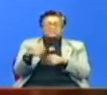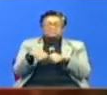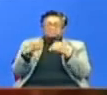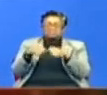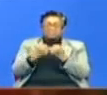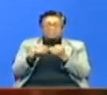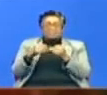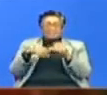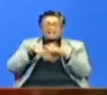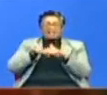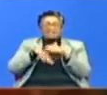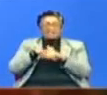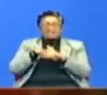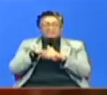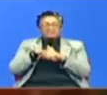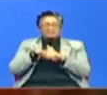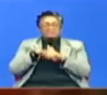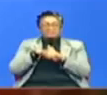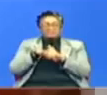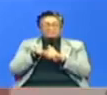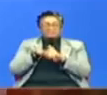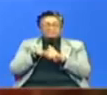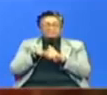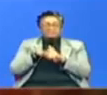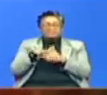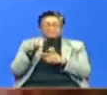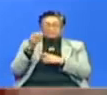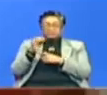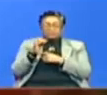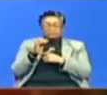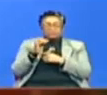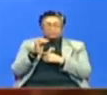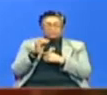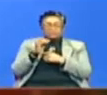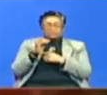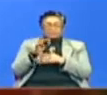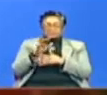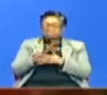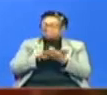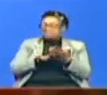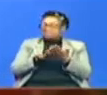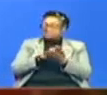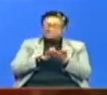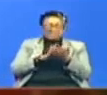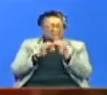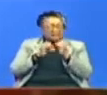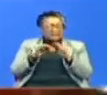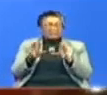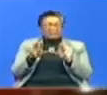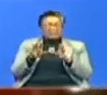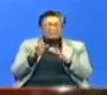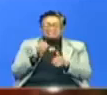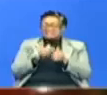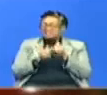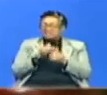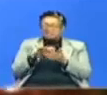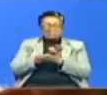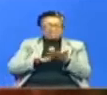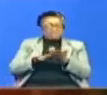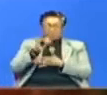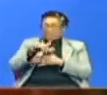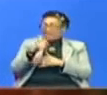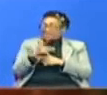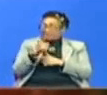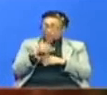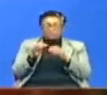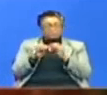with untoward outcome. So there's no basis, there's no scientific basis at all on that